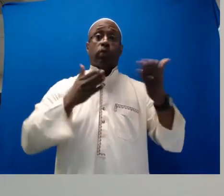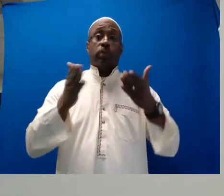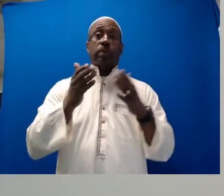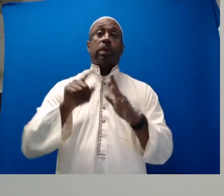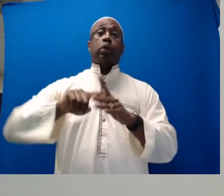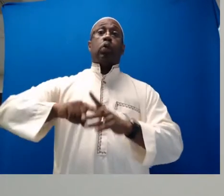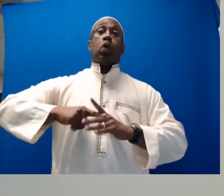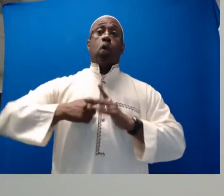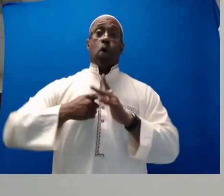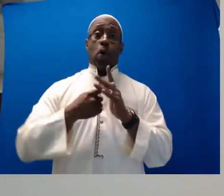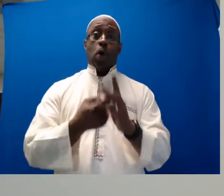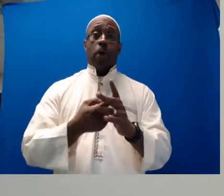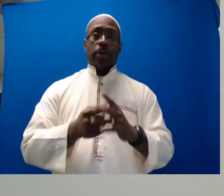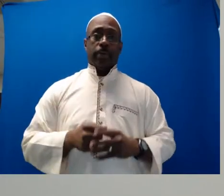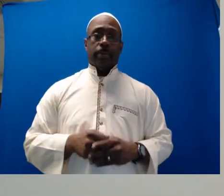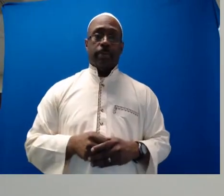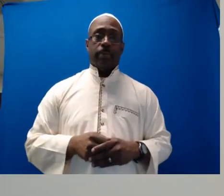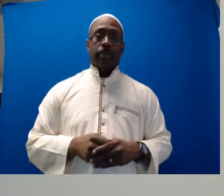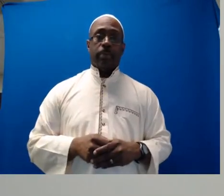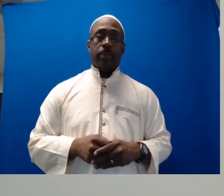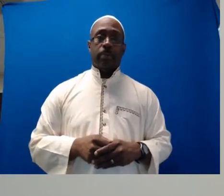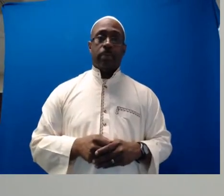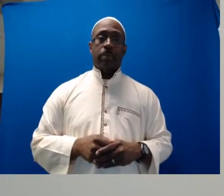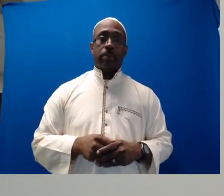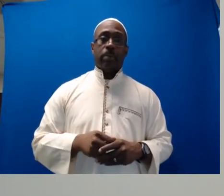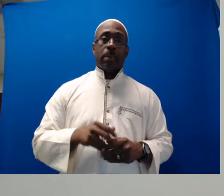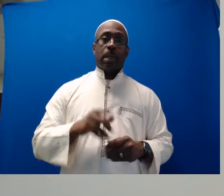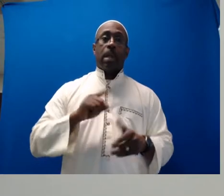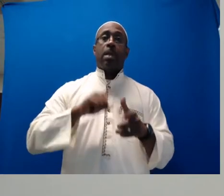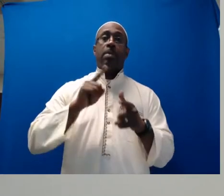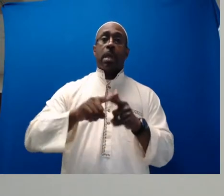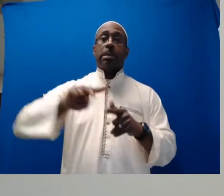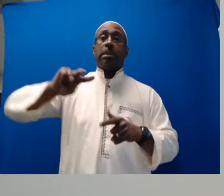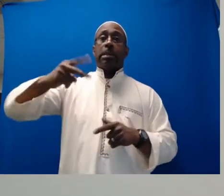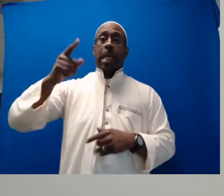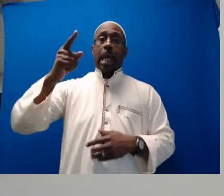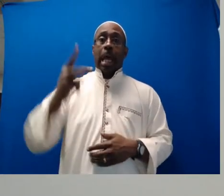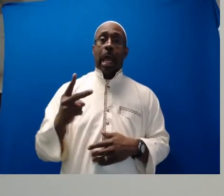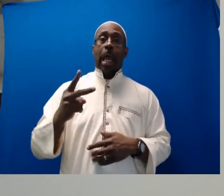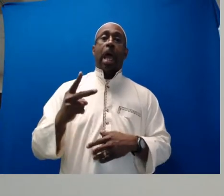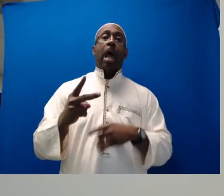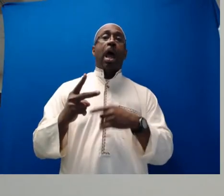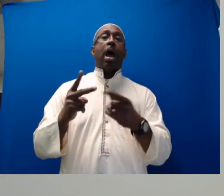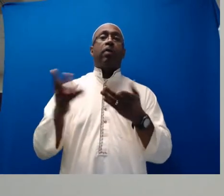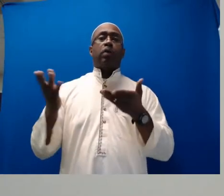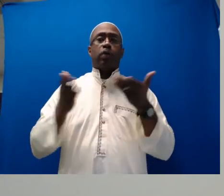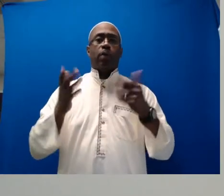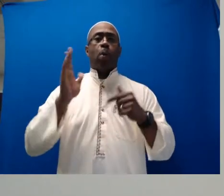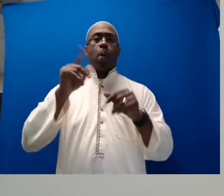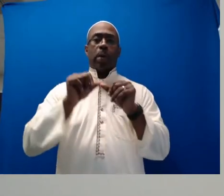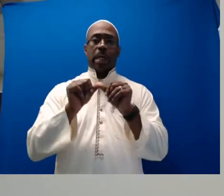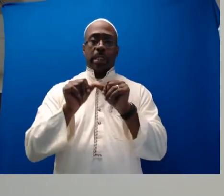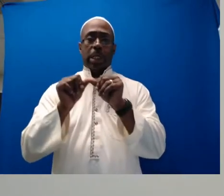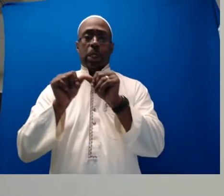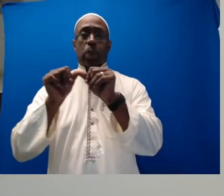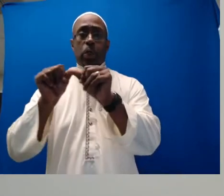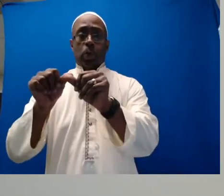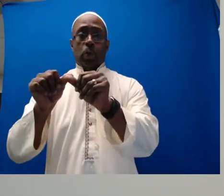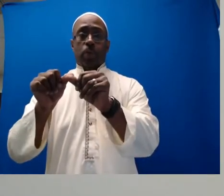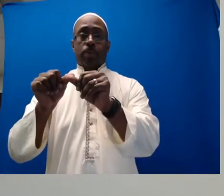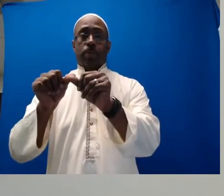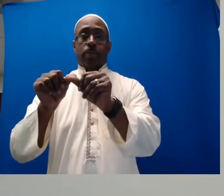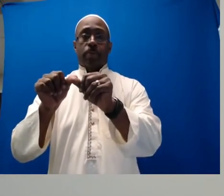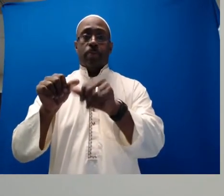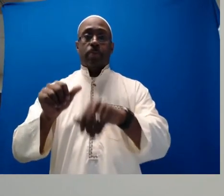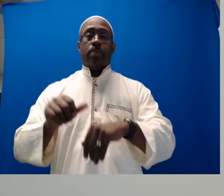starts, and inshallah azza wa jalla, in the second half of this khutbah, we will continue from that point. Aqulu qawli hadha wa astaghfirullah